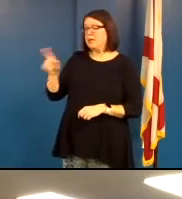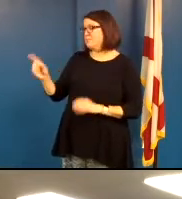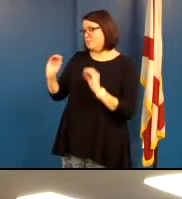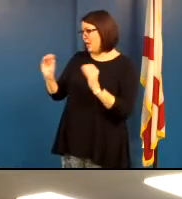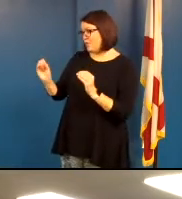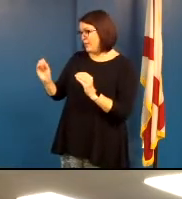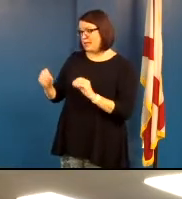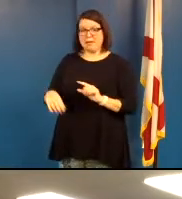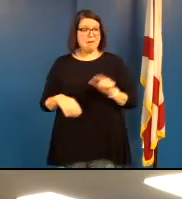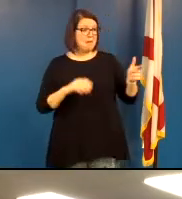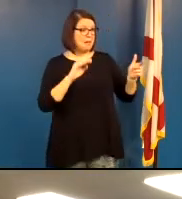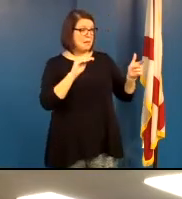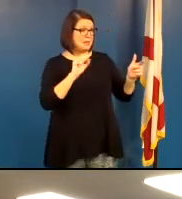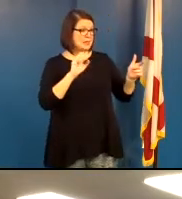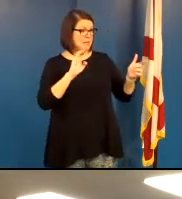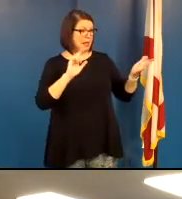Ms. Bello?